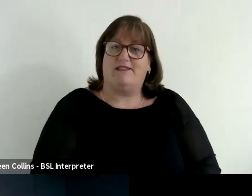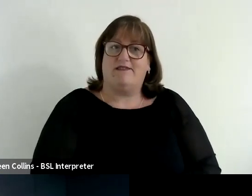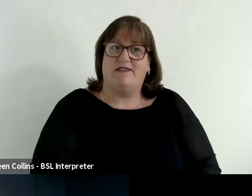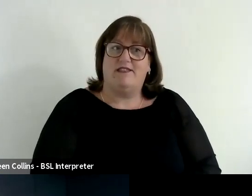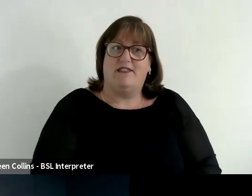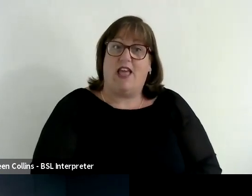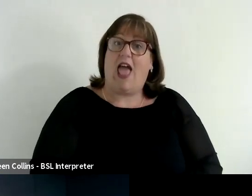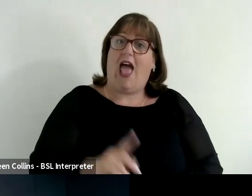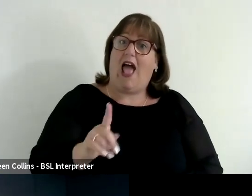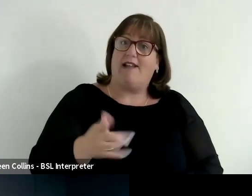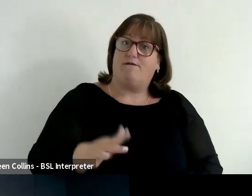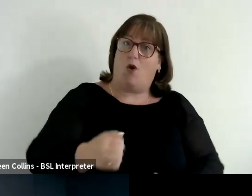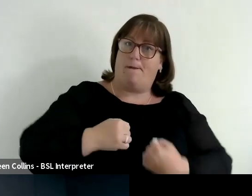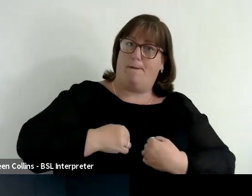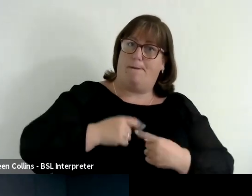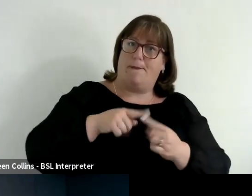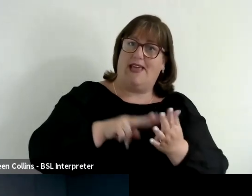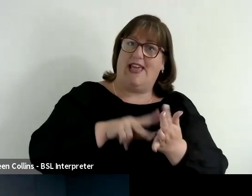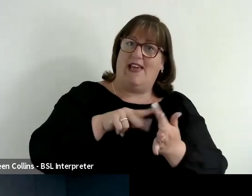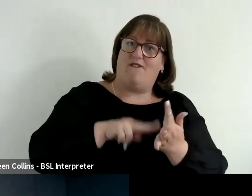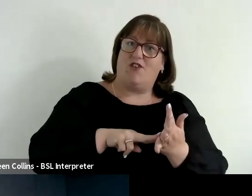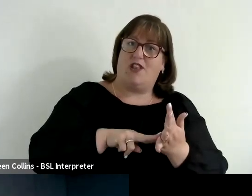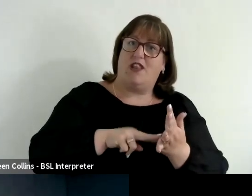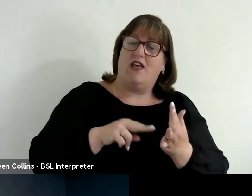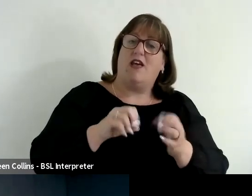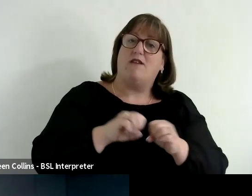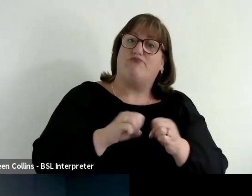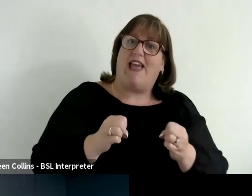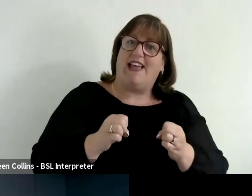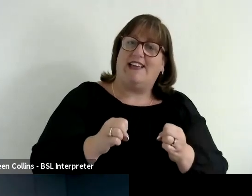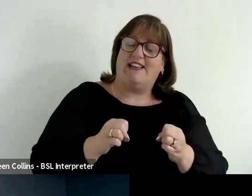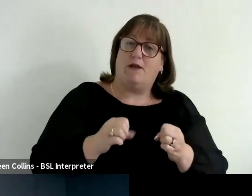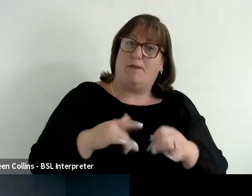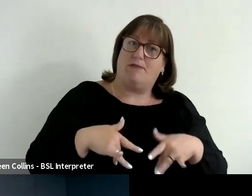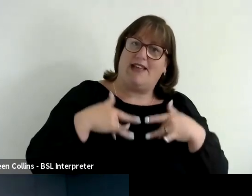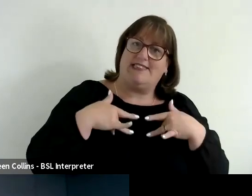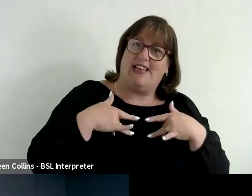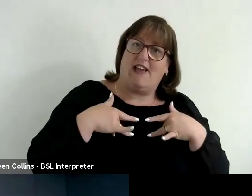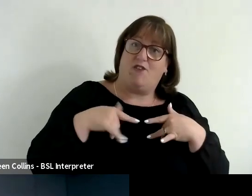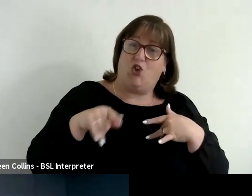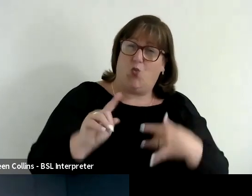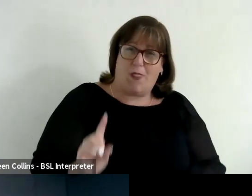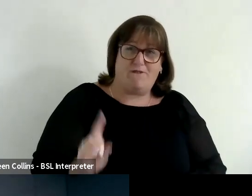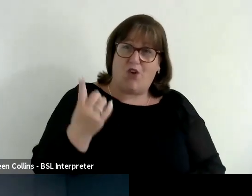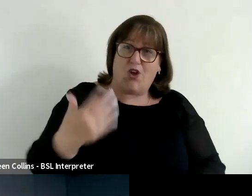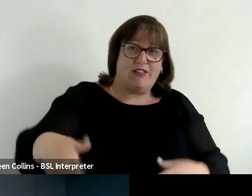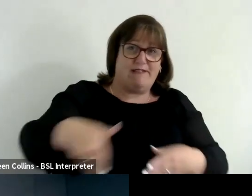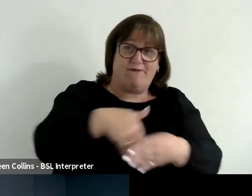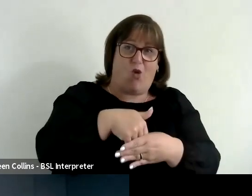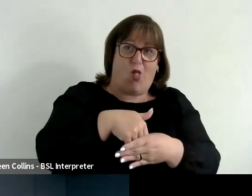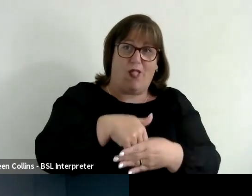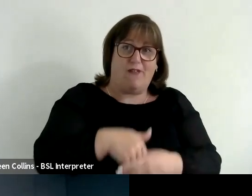well, which shows that you're obviously pioneering in this area. So, Nicky, you mentioned that you're not a program maker,